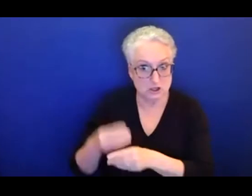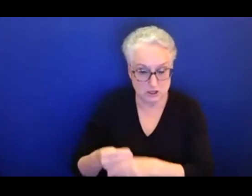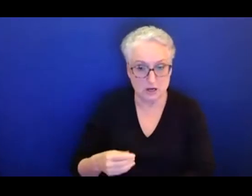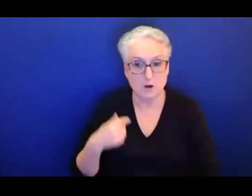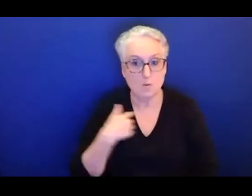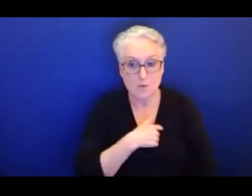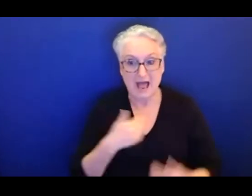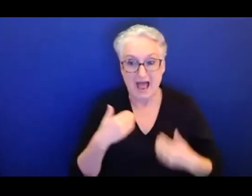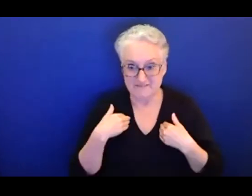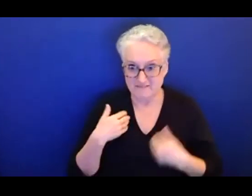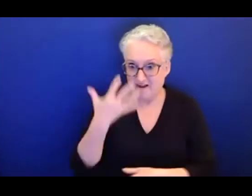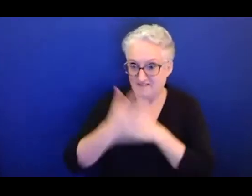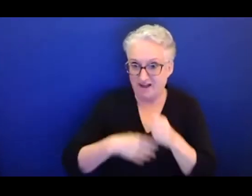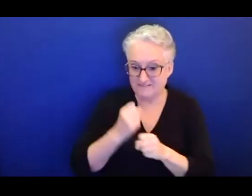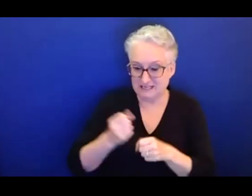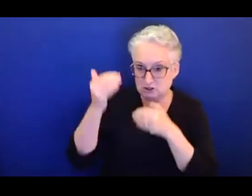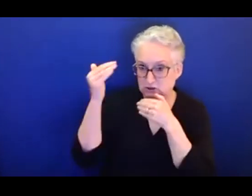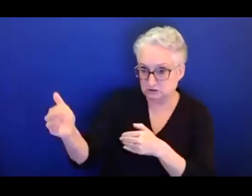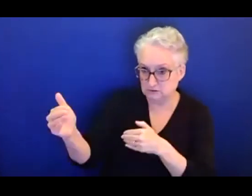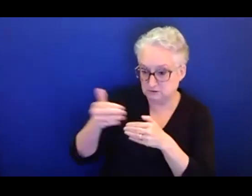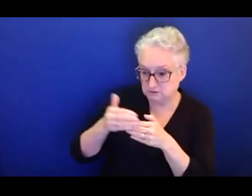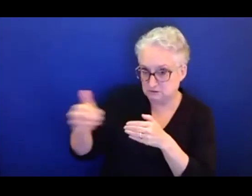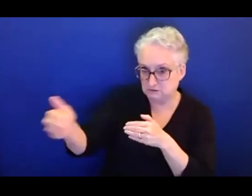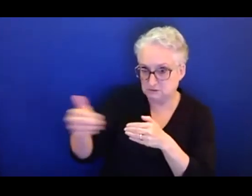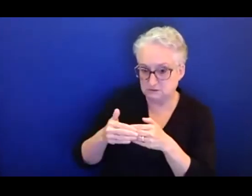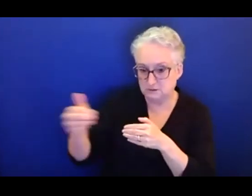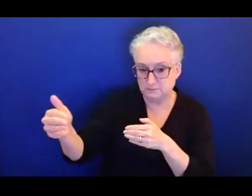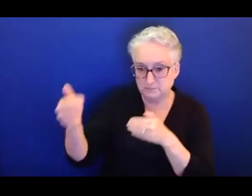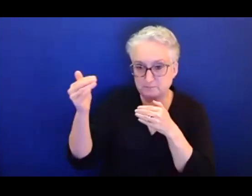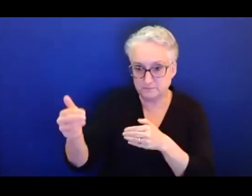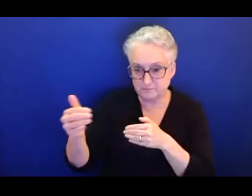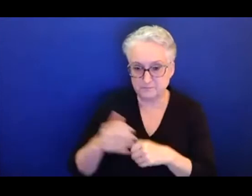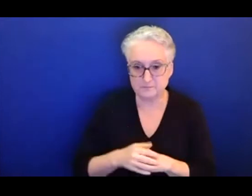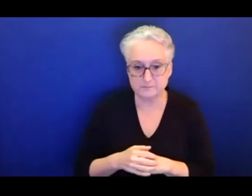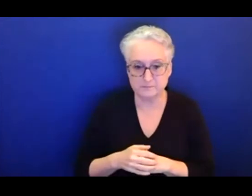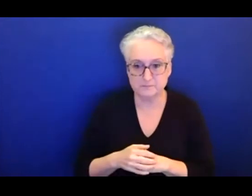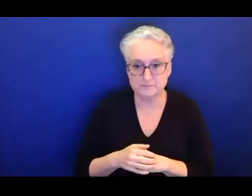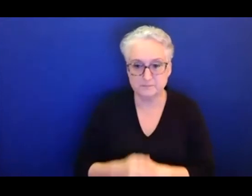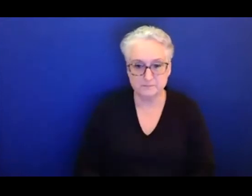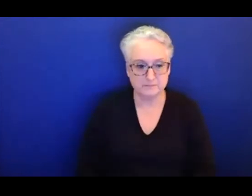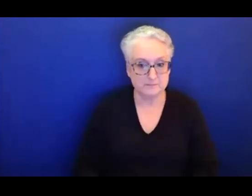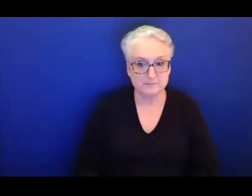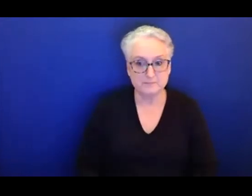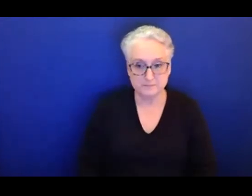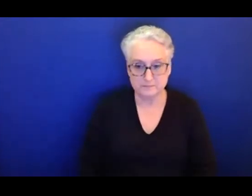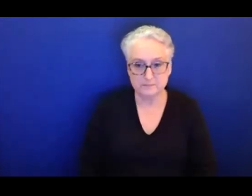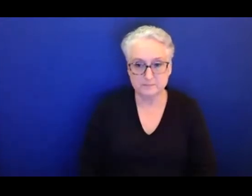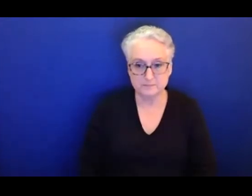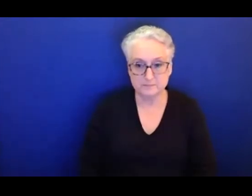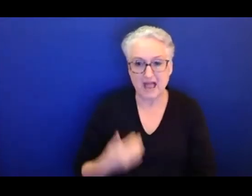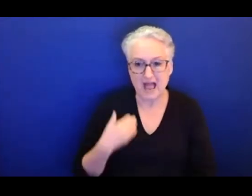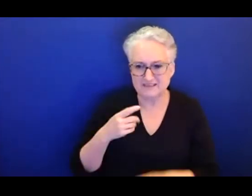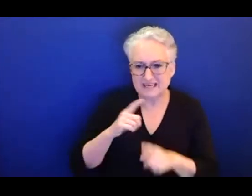The HUD funds can be used for many activities that are recommendations of the Rochester 2034 Comprehensive Plan. Those